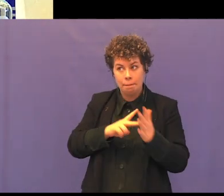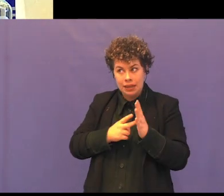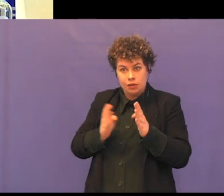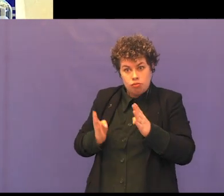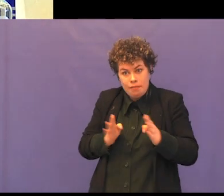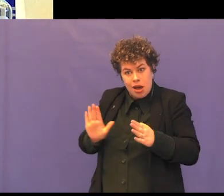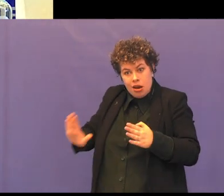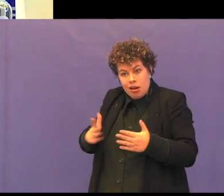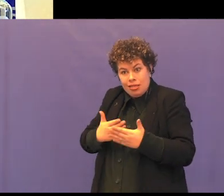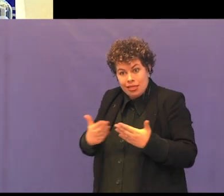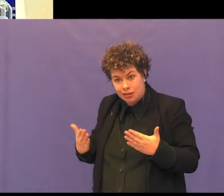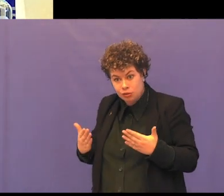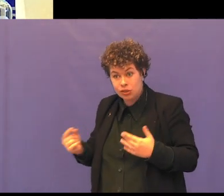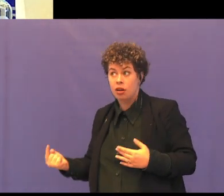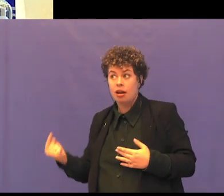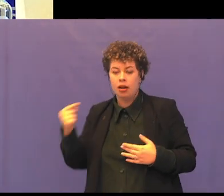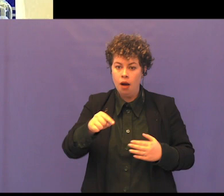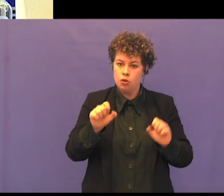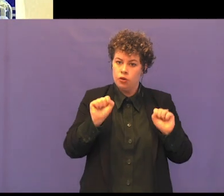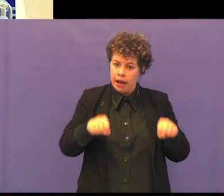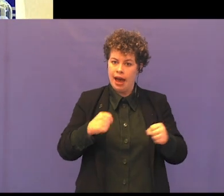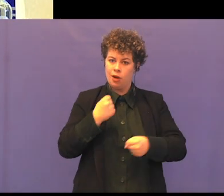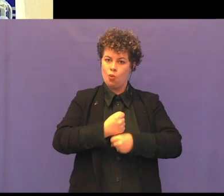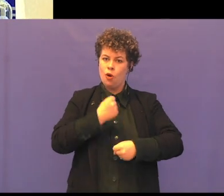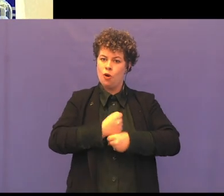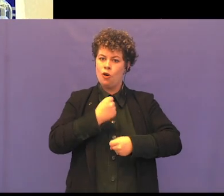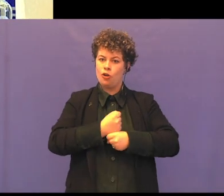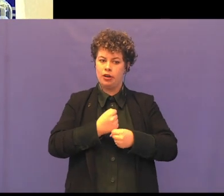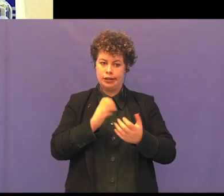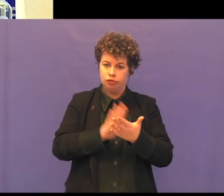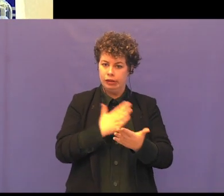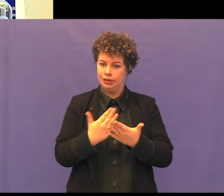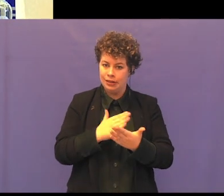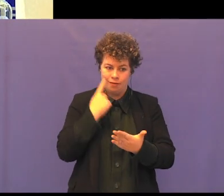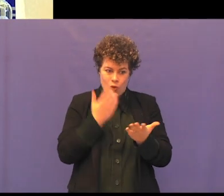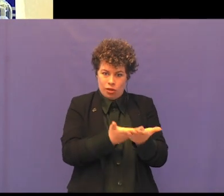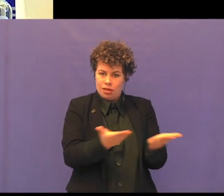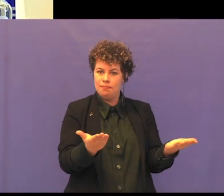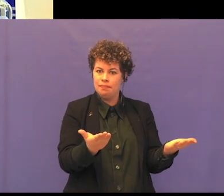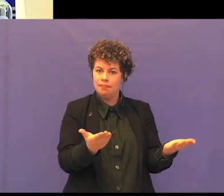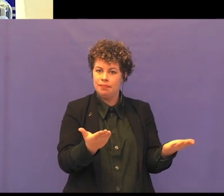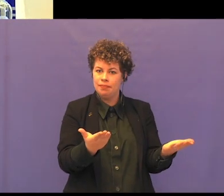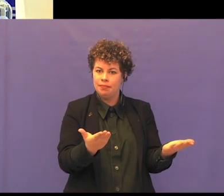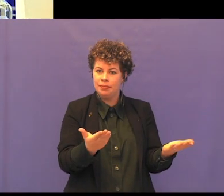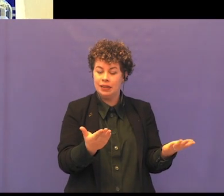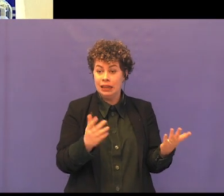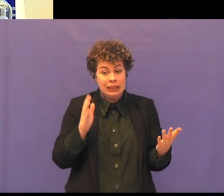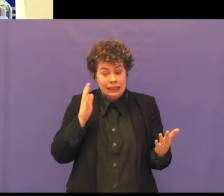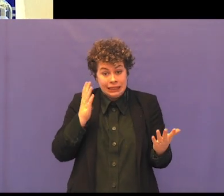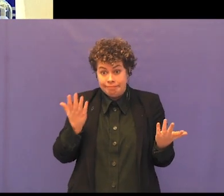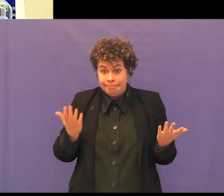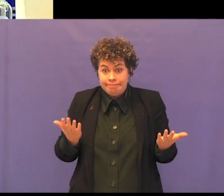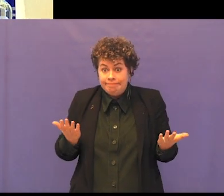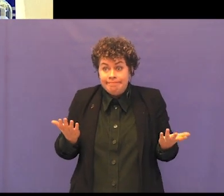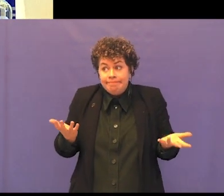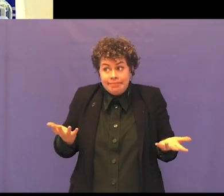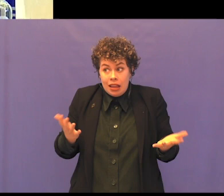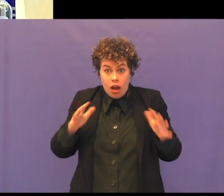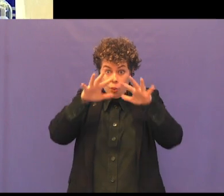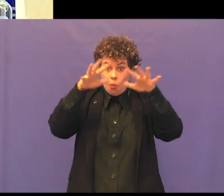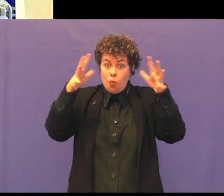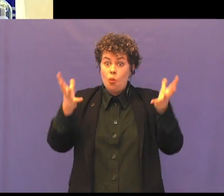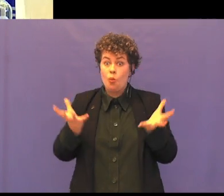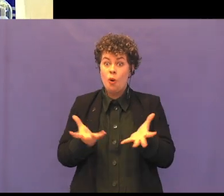and we have to accept it's going to be a fairly radical recomposition of our populations as a result of the extreme